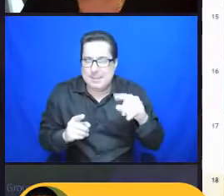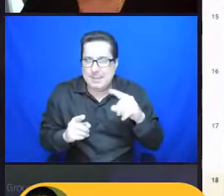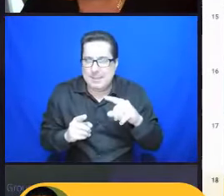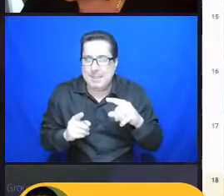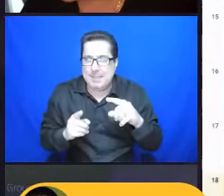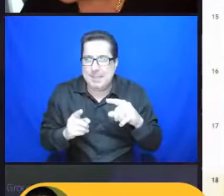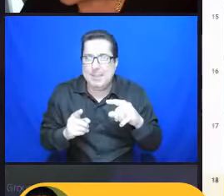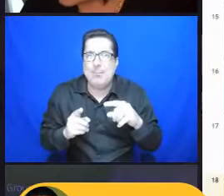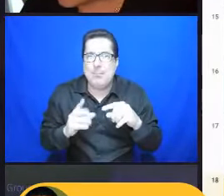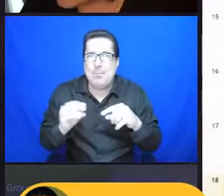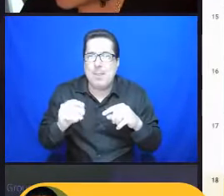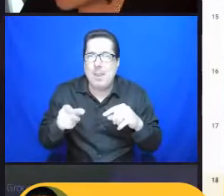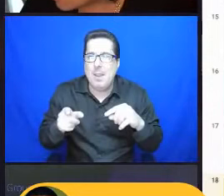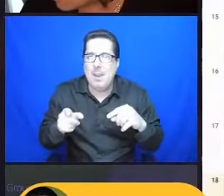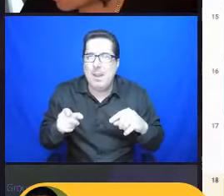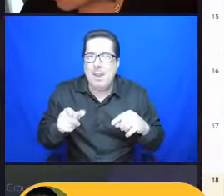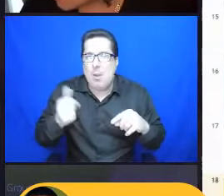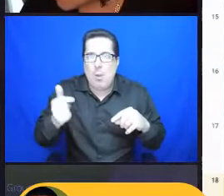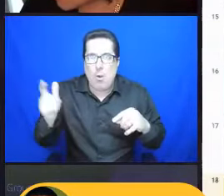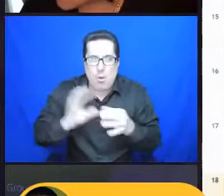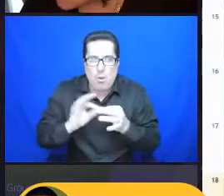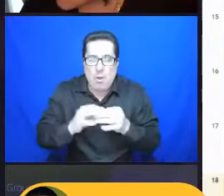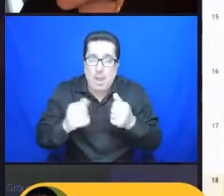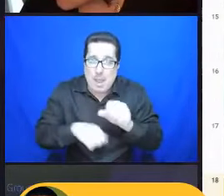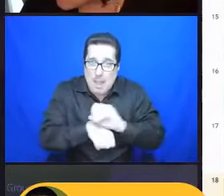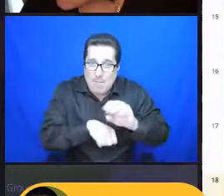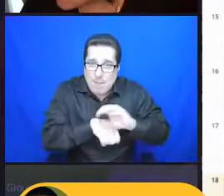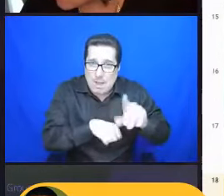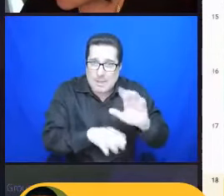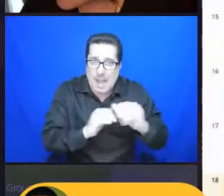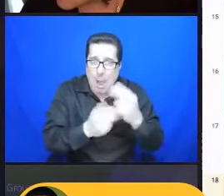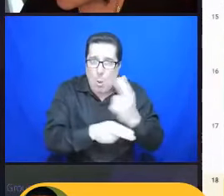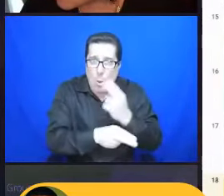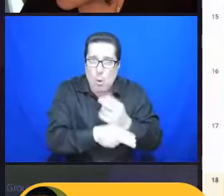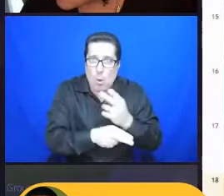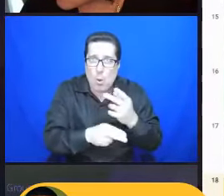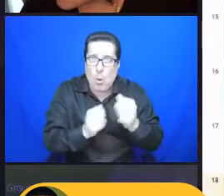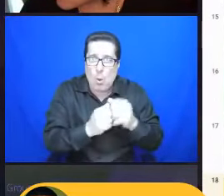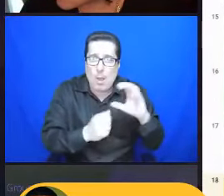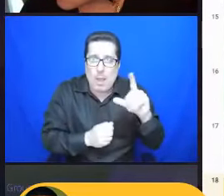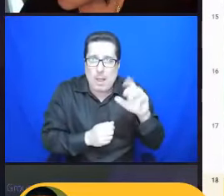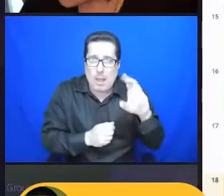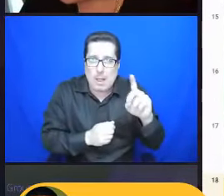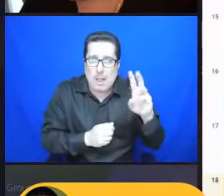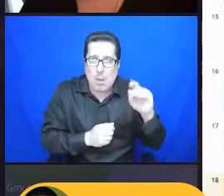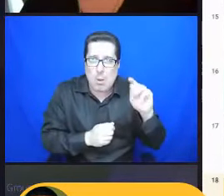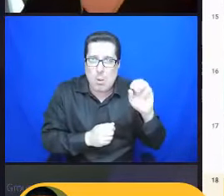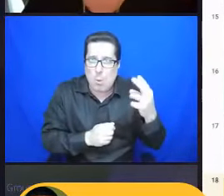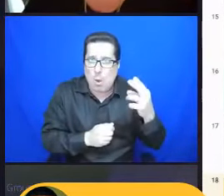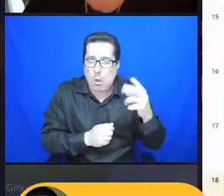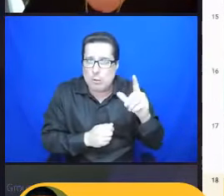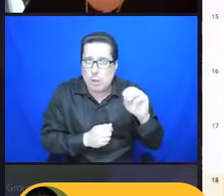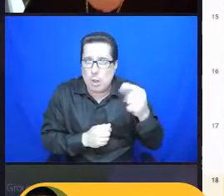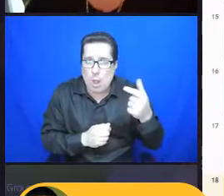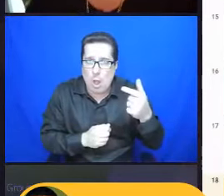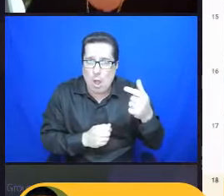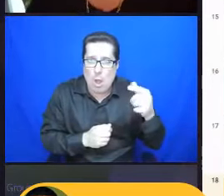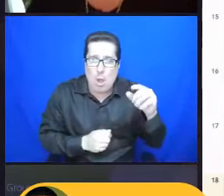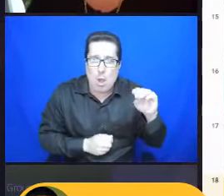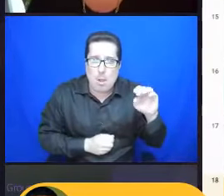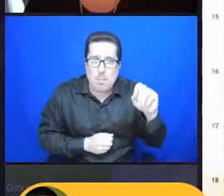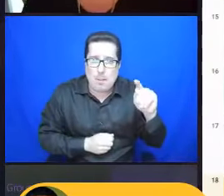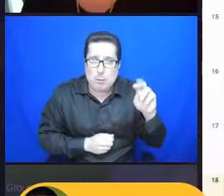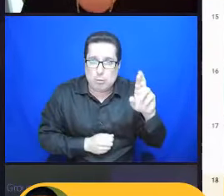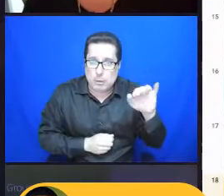Roach on here, Nikon. Any advice on how to use along with CloudWatch logs metrics? Yeah, so